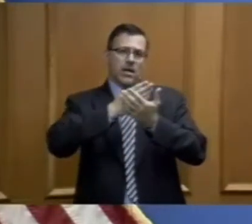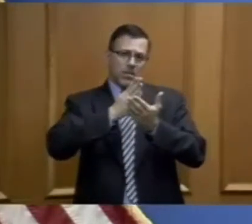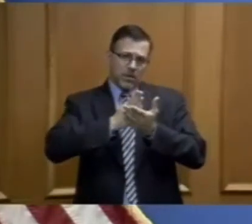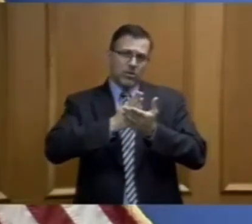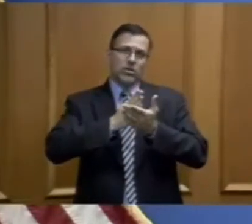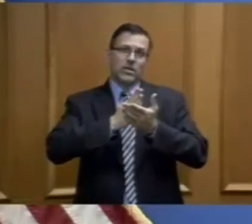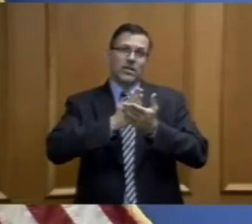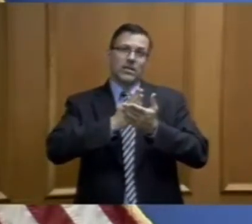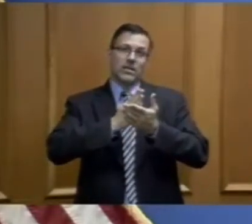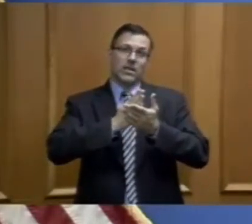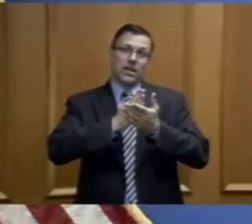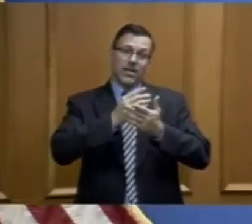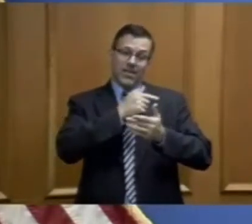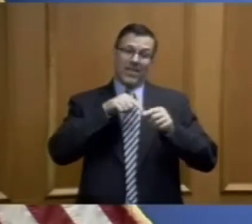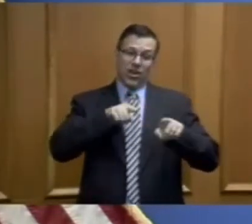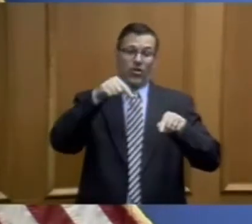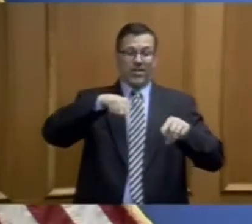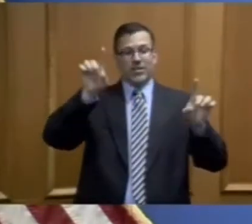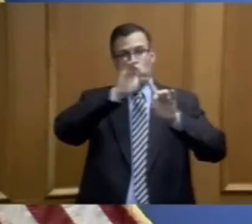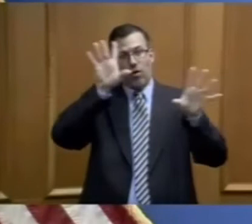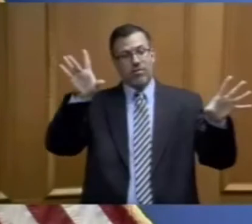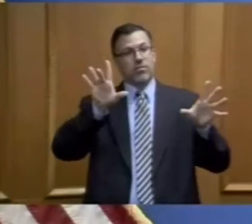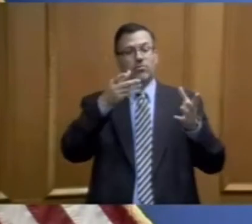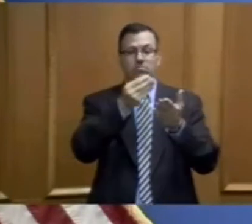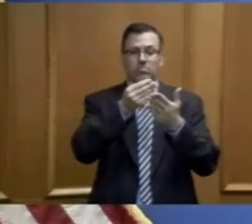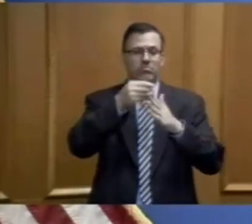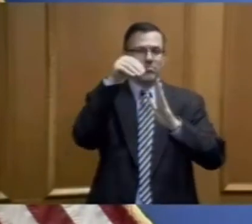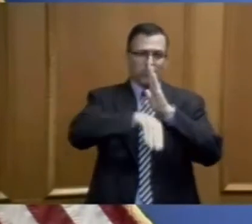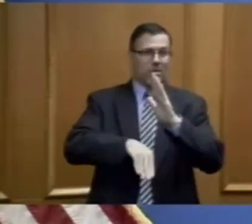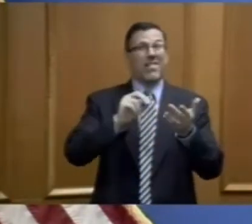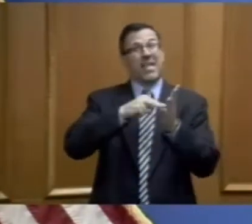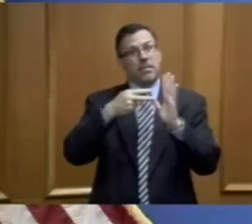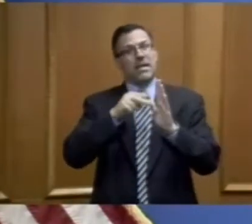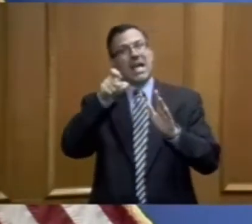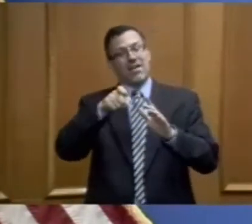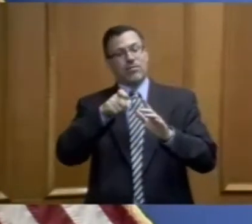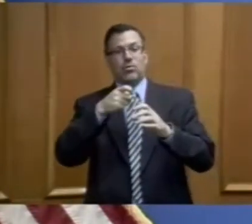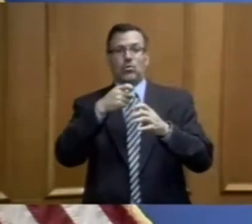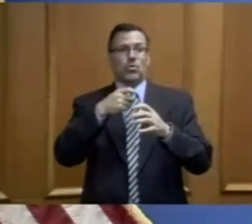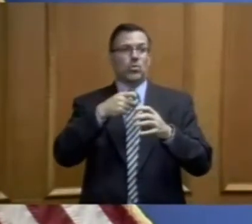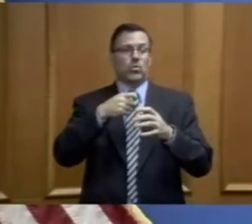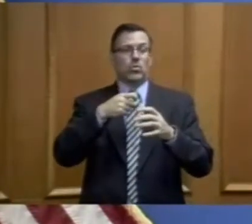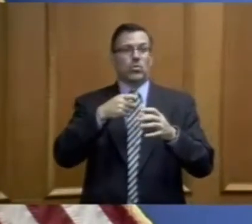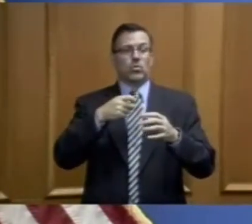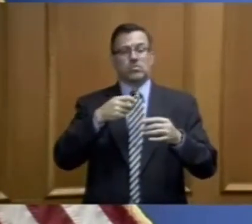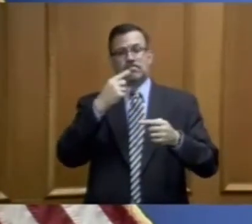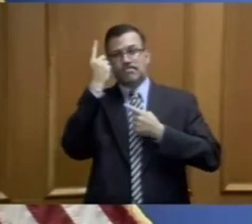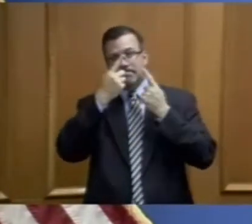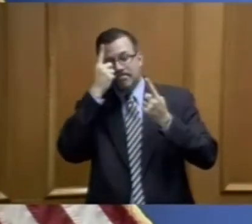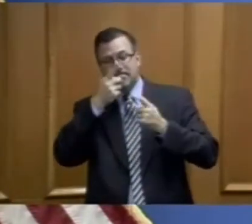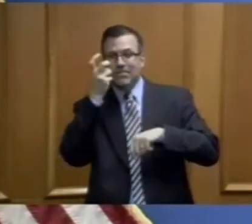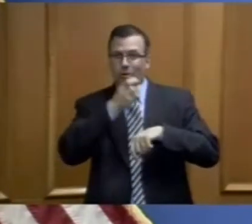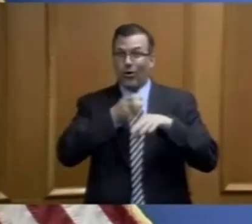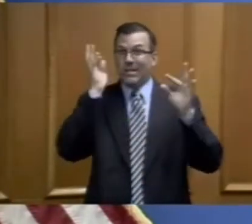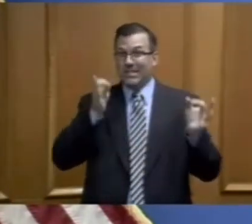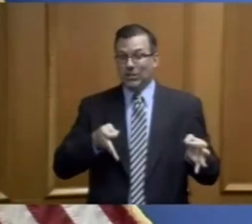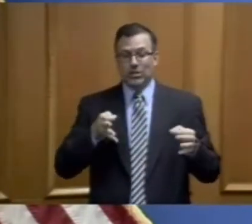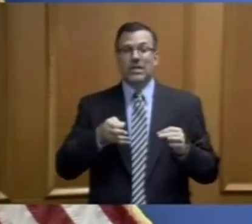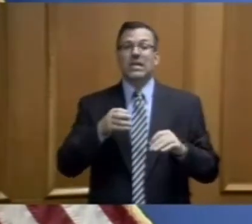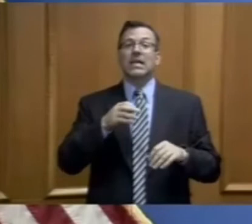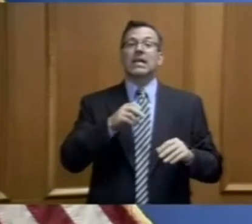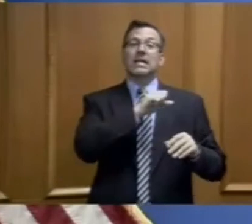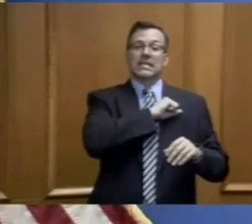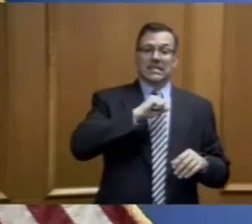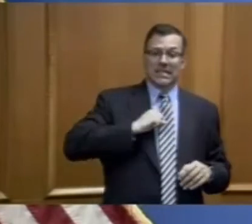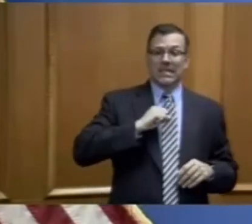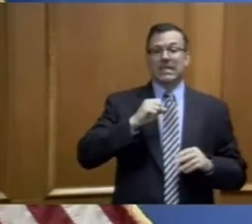economic crisis that we faced. And that will be making very difficult decisions. But the legislature determines the agenda, which bills